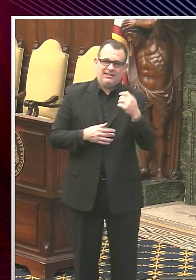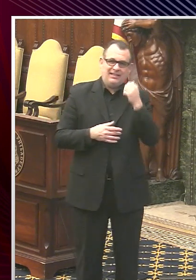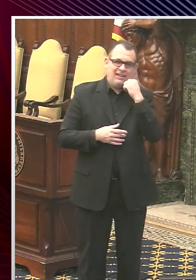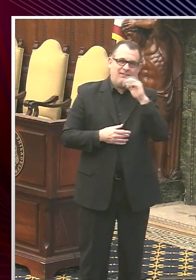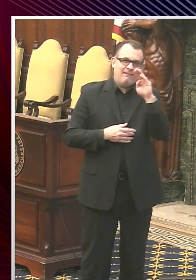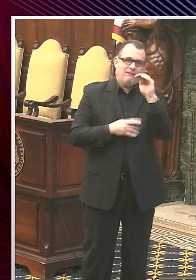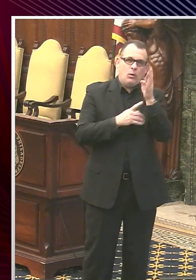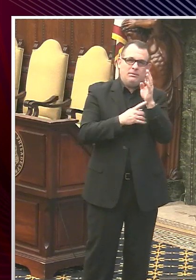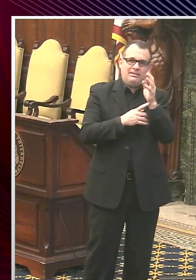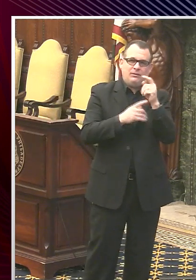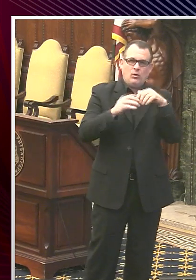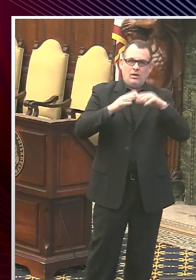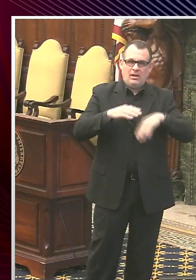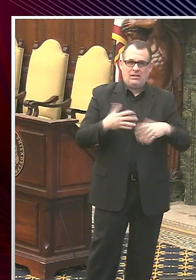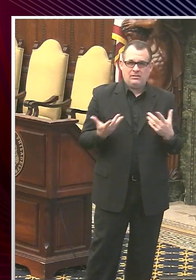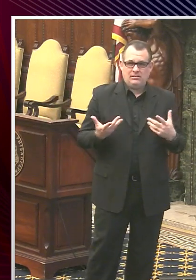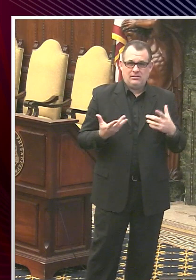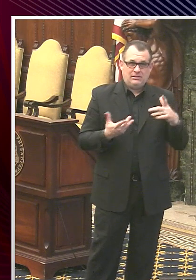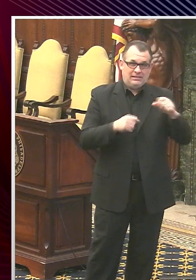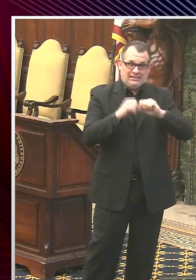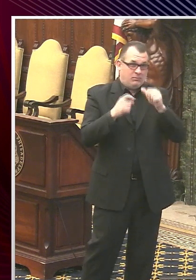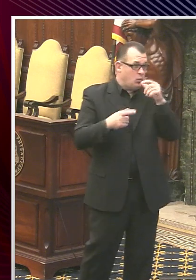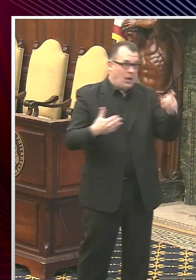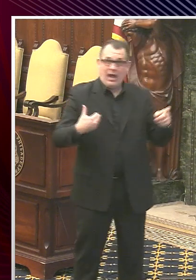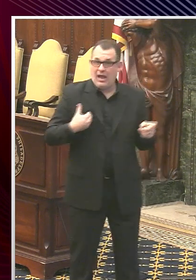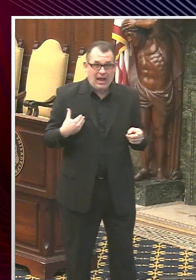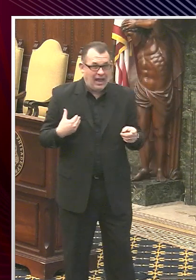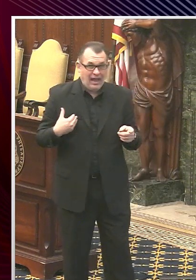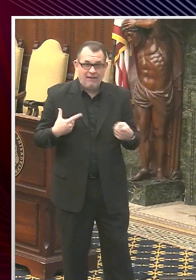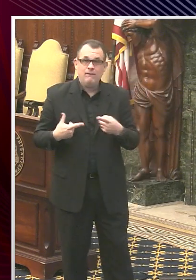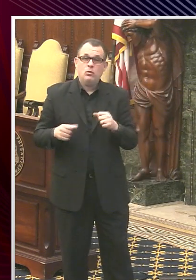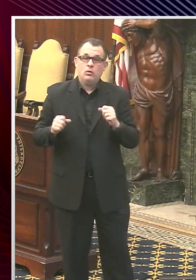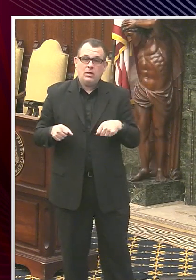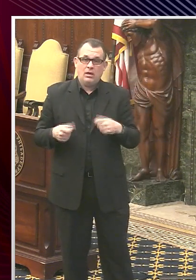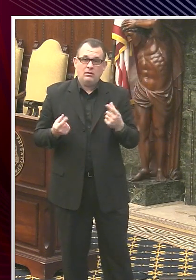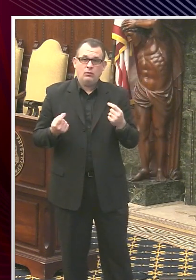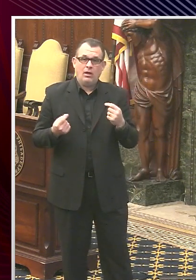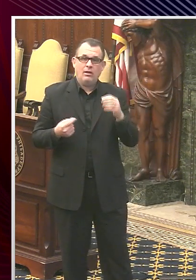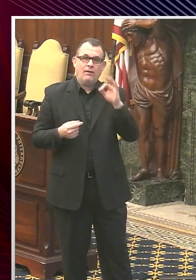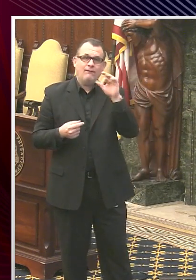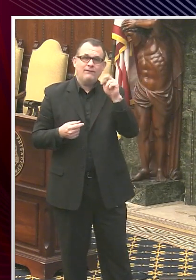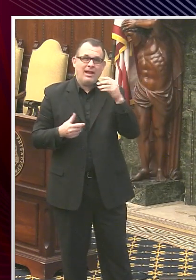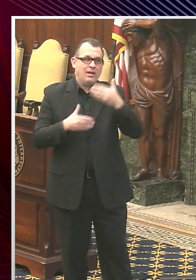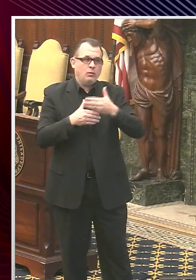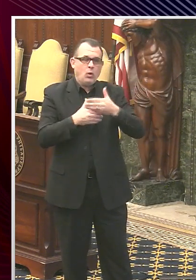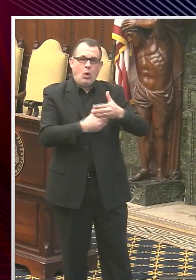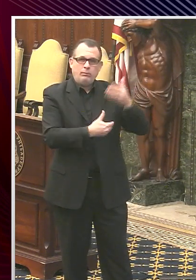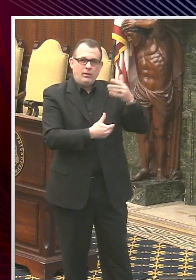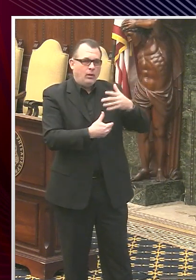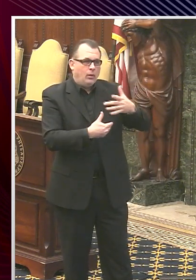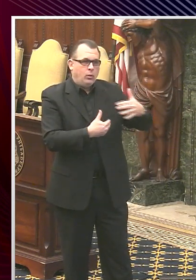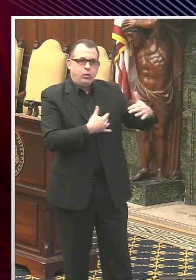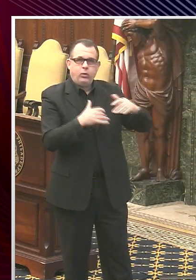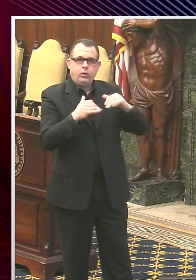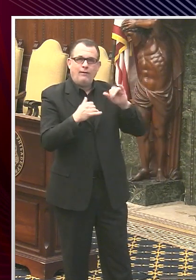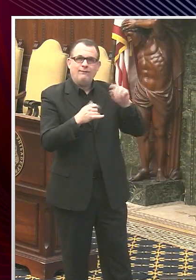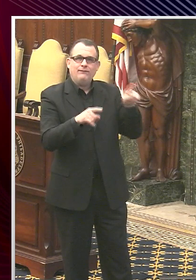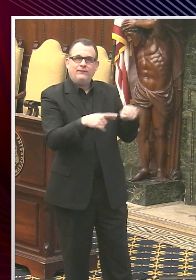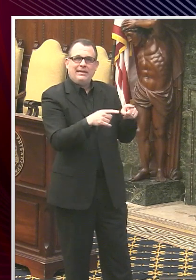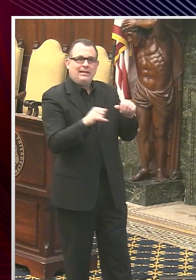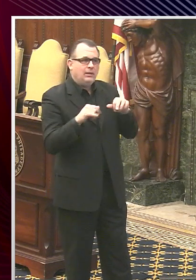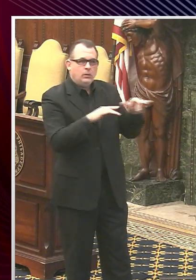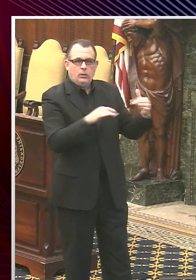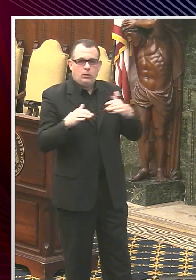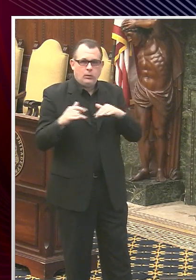if they don't have an HVAC system, they can still do this. What they need to do is they need to put fans in the windows, and we're giving them guidance on how they can do that. And with using those